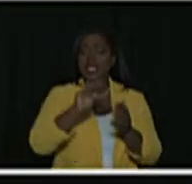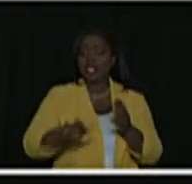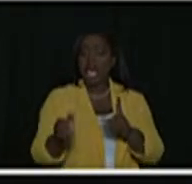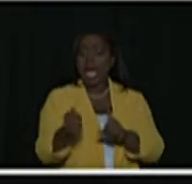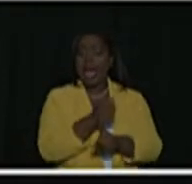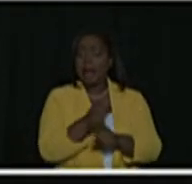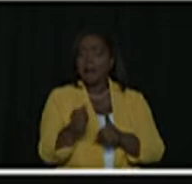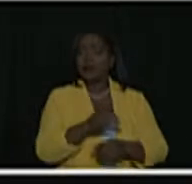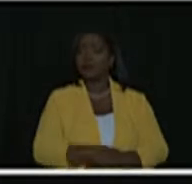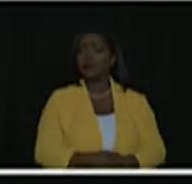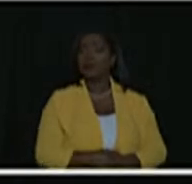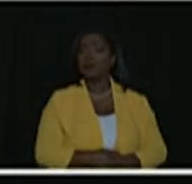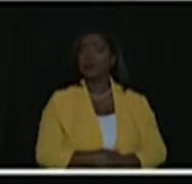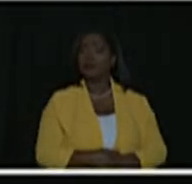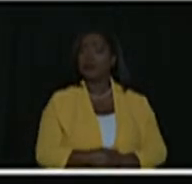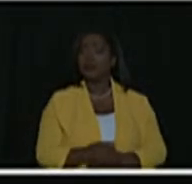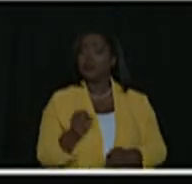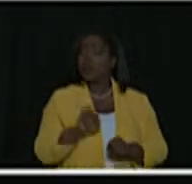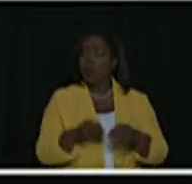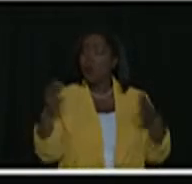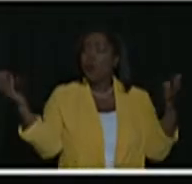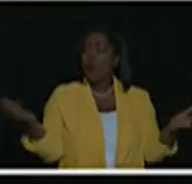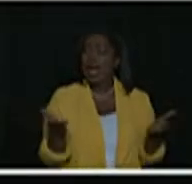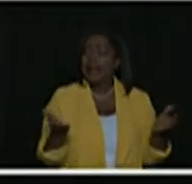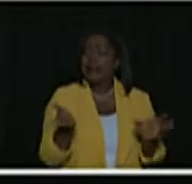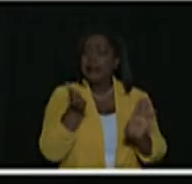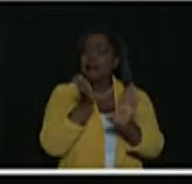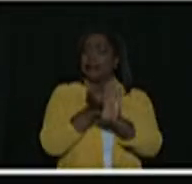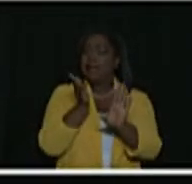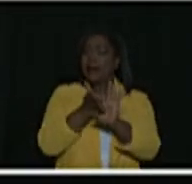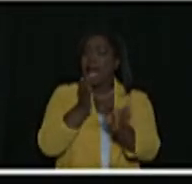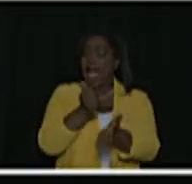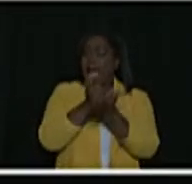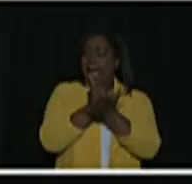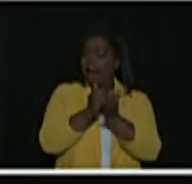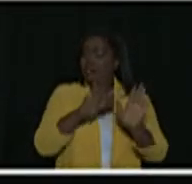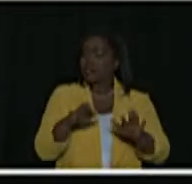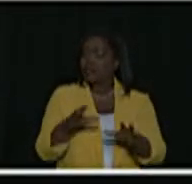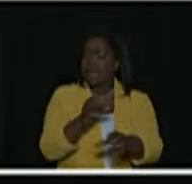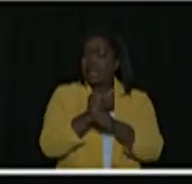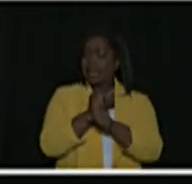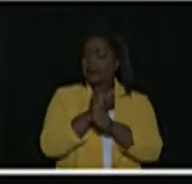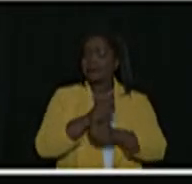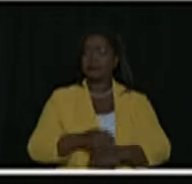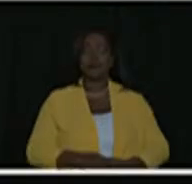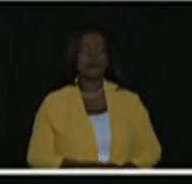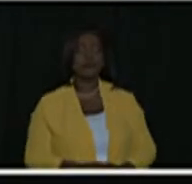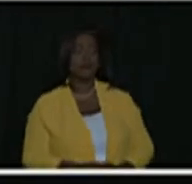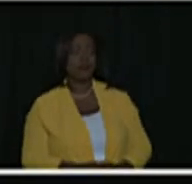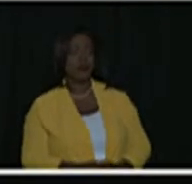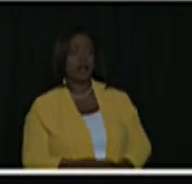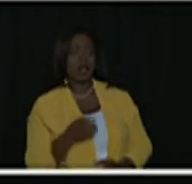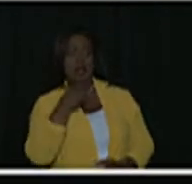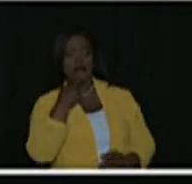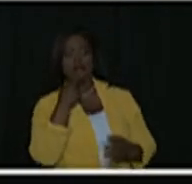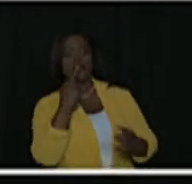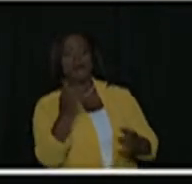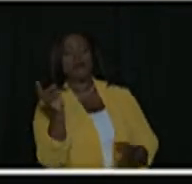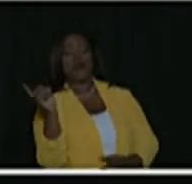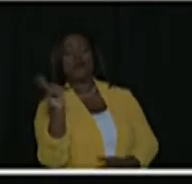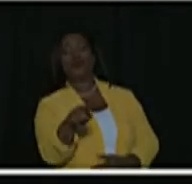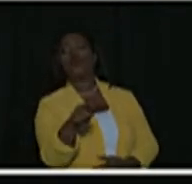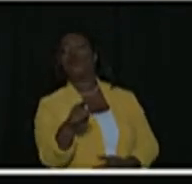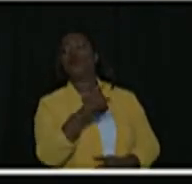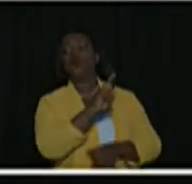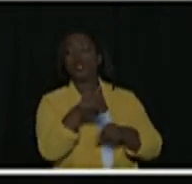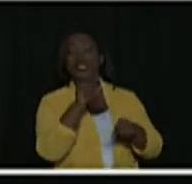get? Okay, so the reports come to us through the National Children's Registry, and they are assigned to investigators